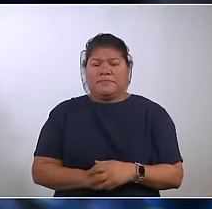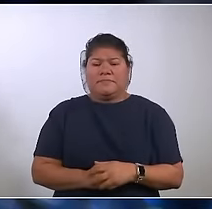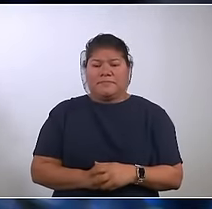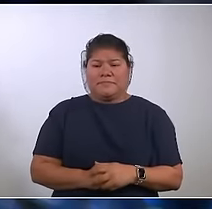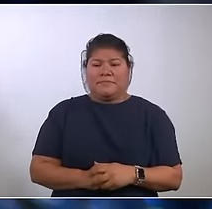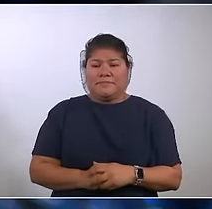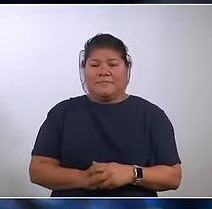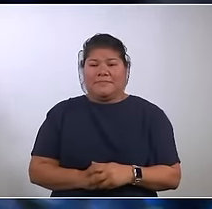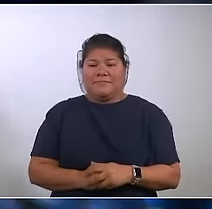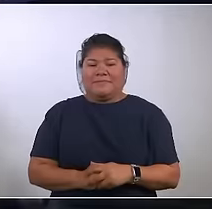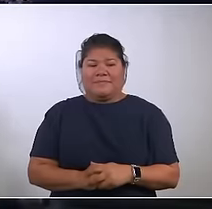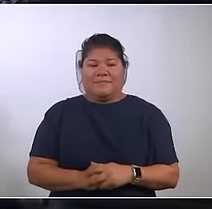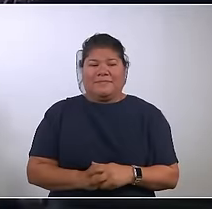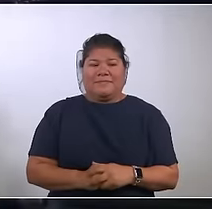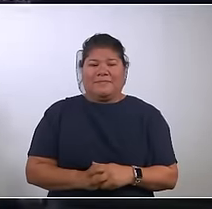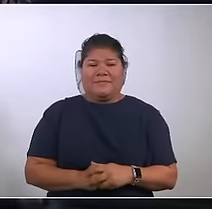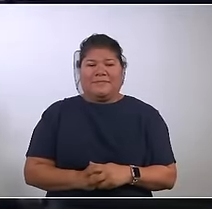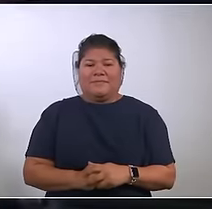God.